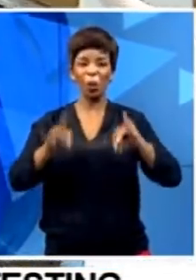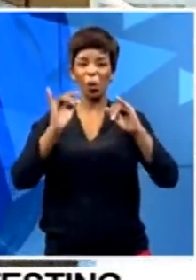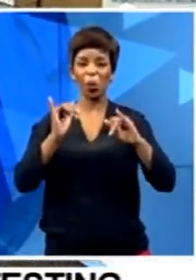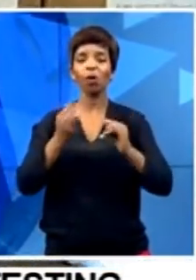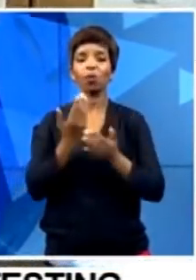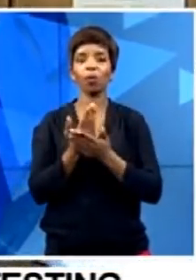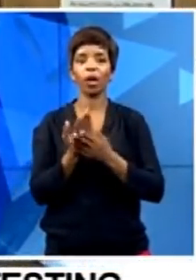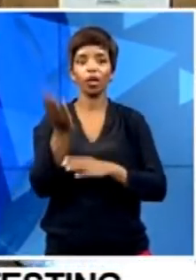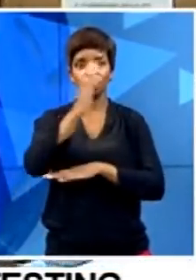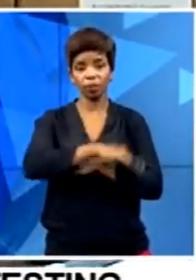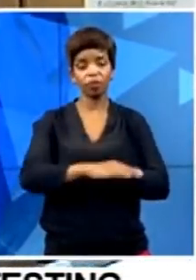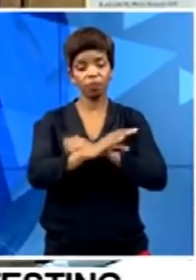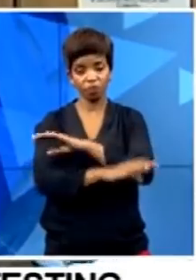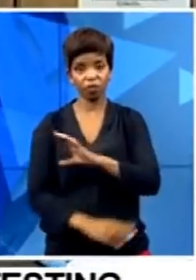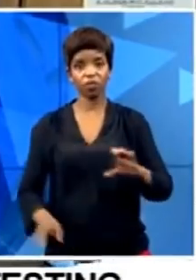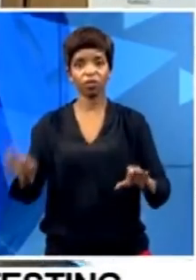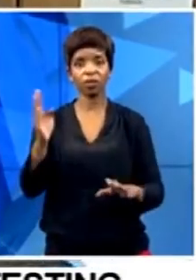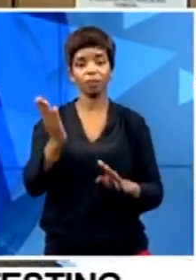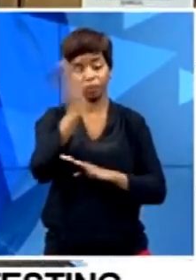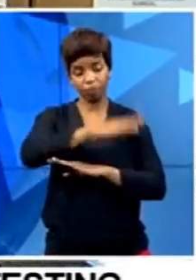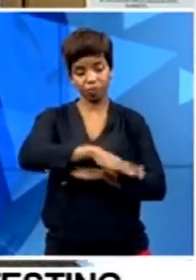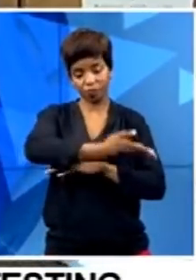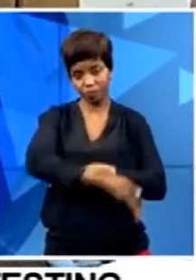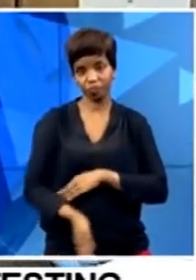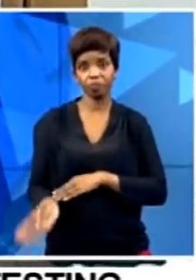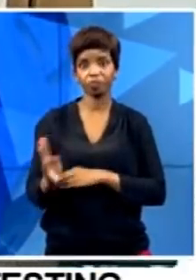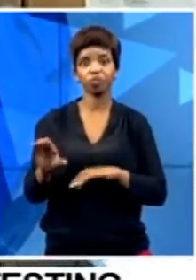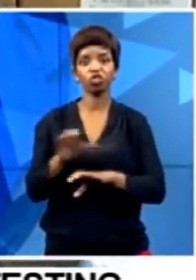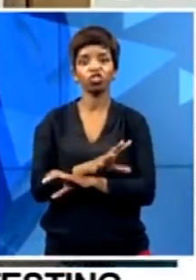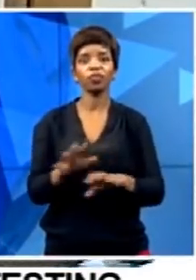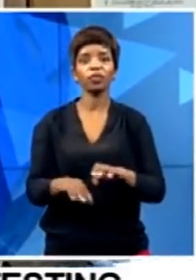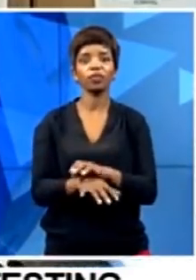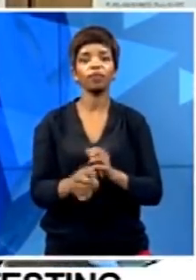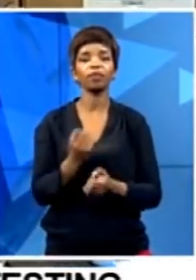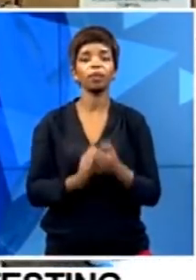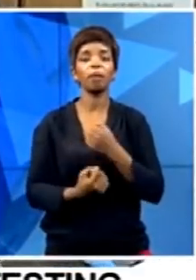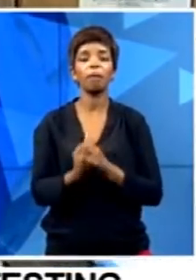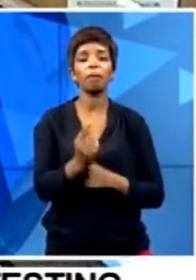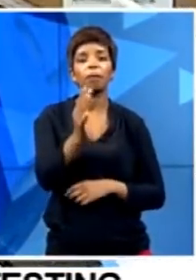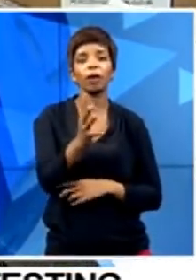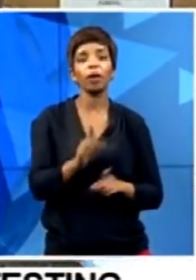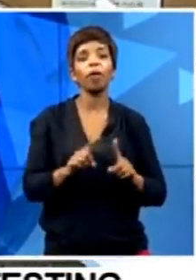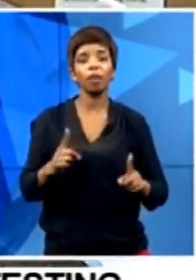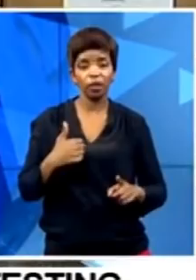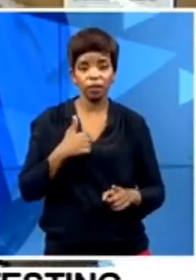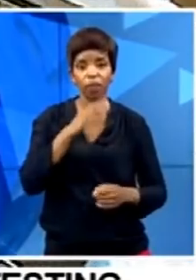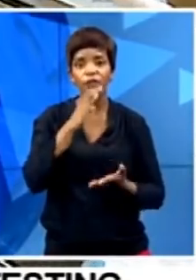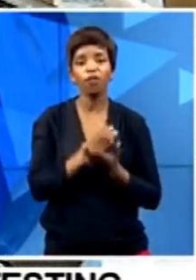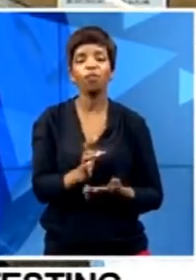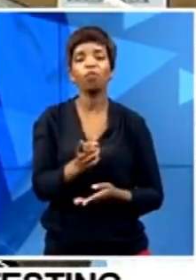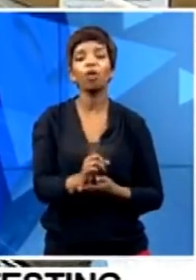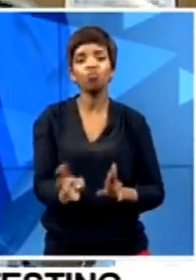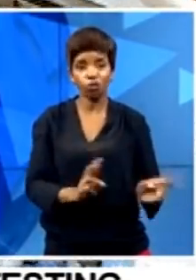So generally, I was quite happy. The pathologist said we are ready. They are ready this side, and it's a question of us getting on the ground.